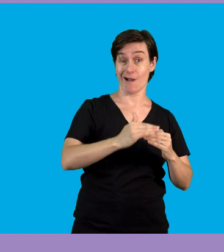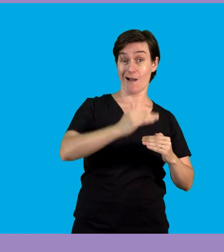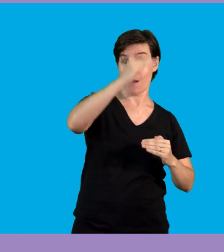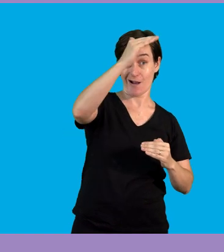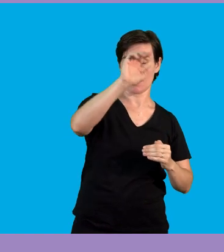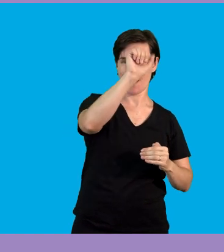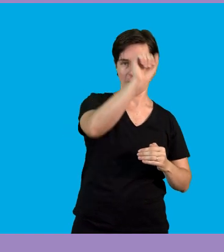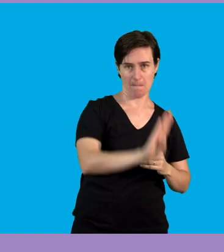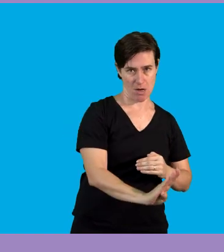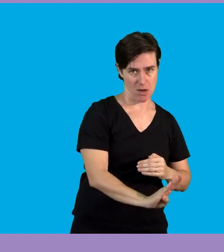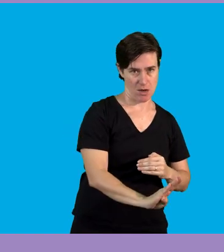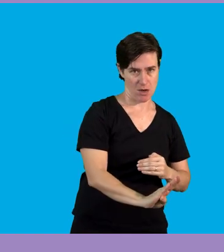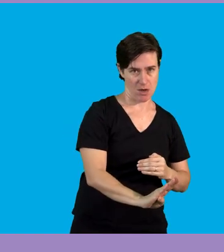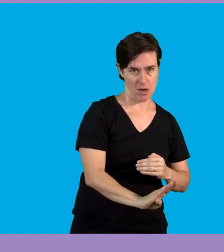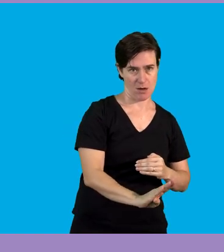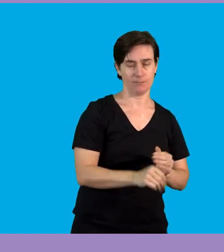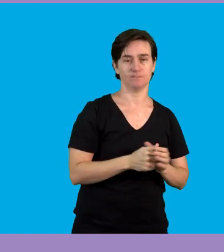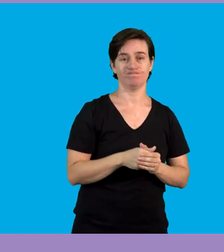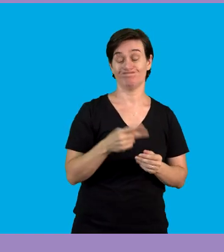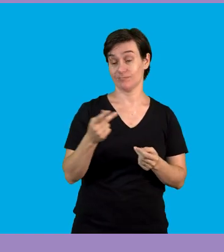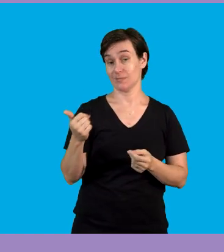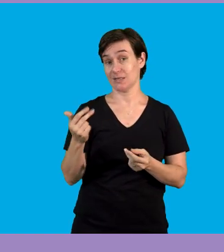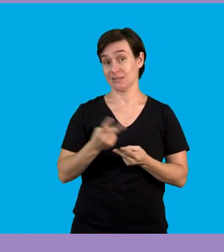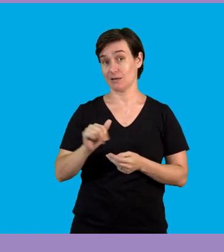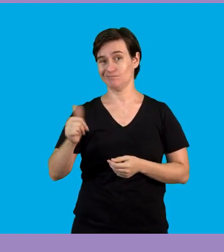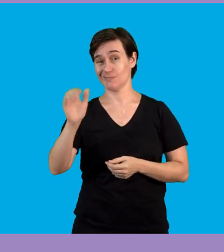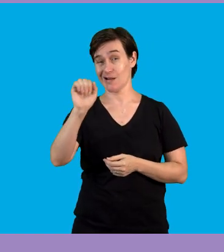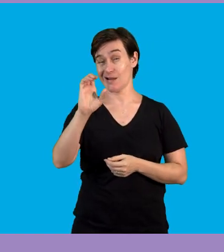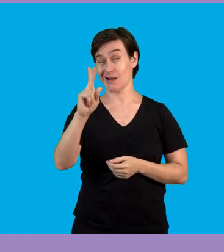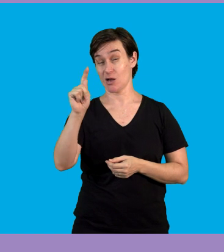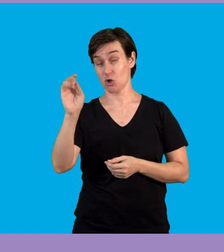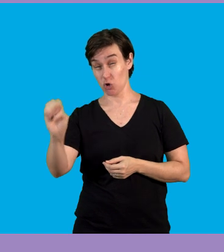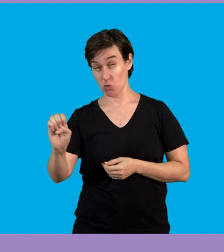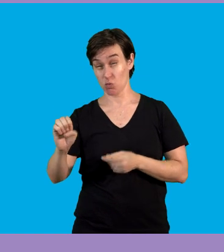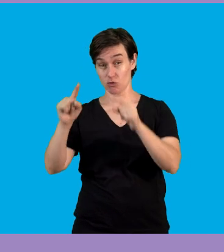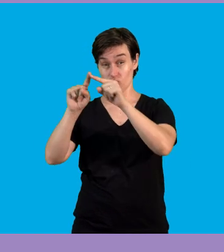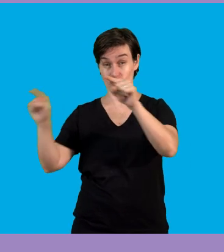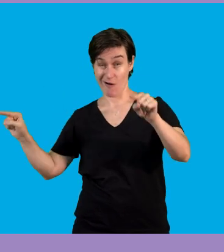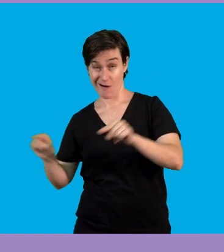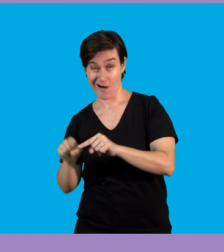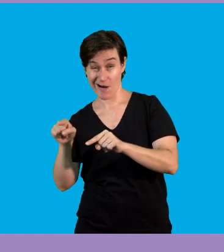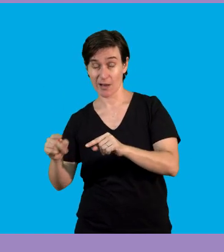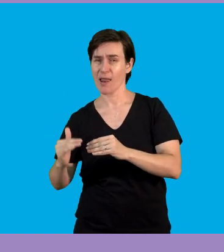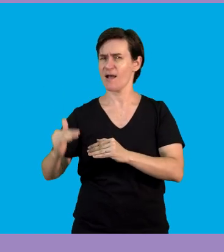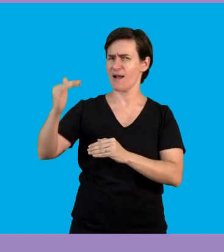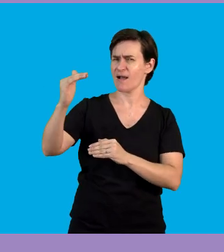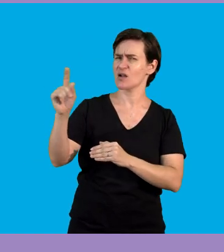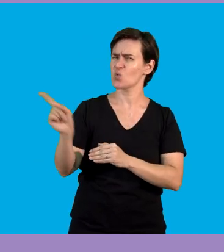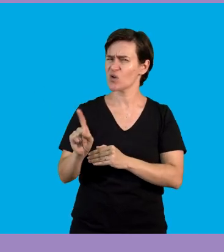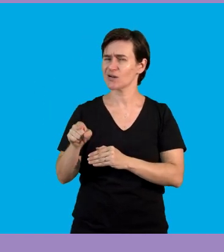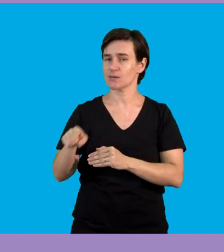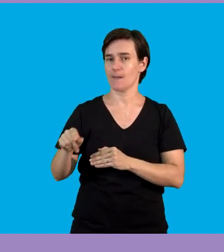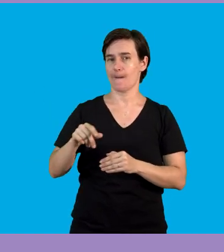height will be our AB. And in the second triangle, which is an acute angled triangle, the height will